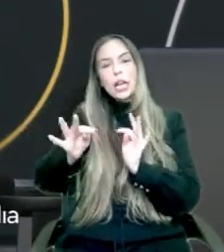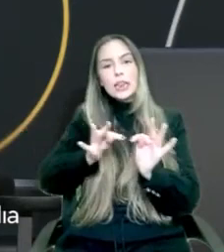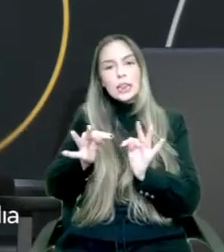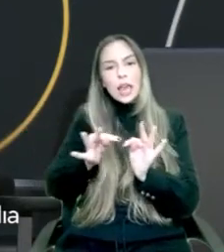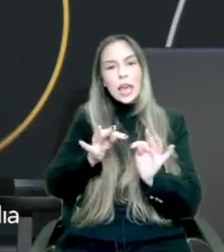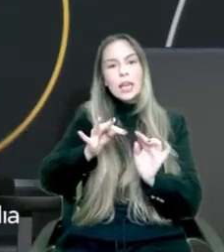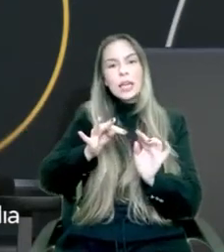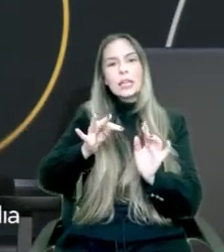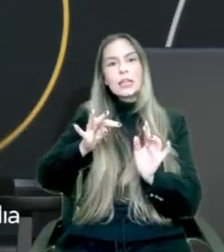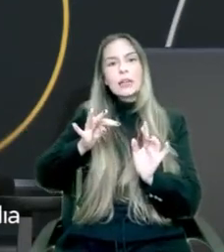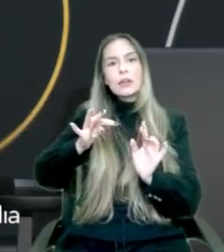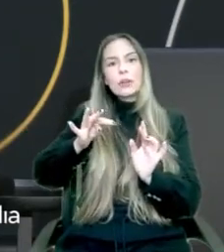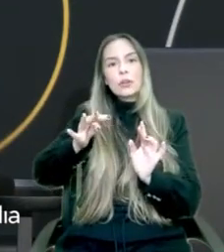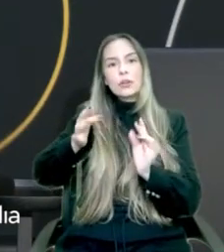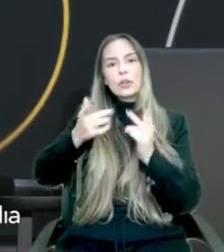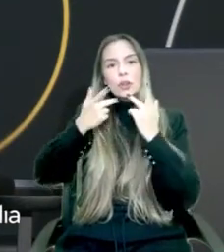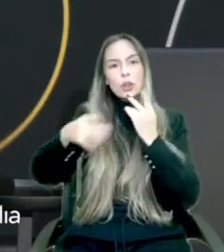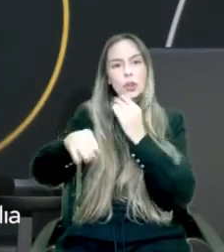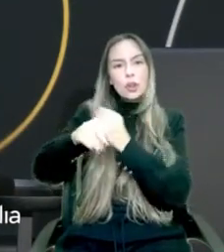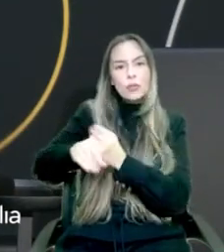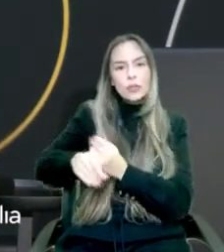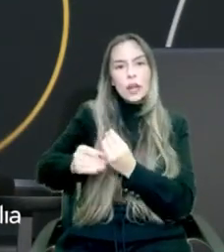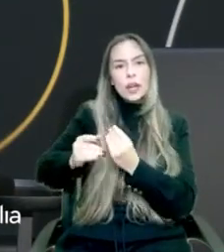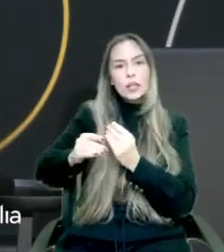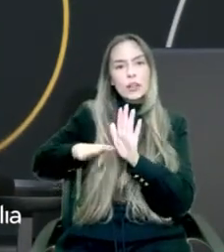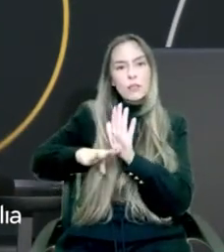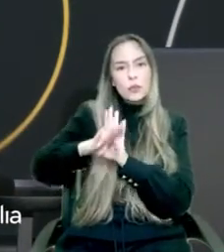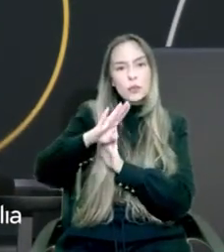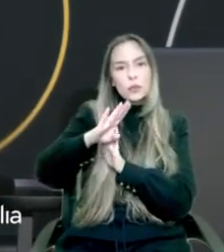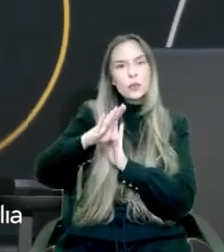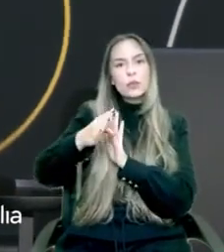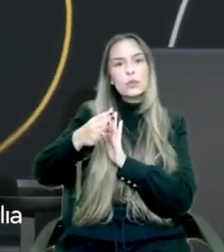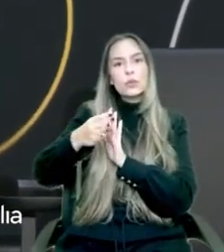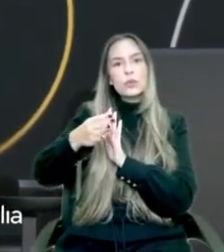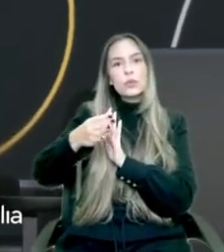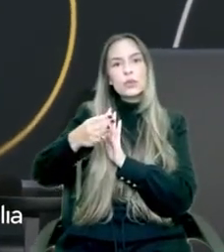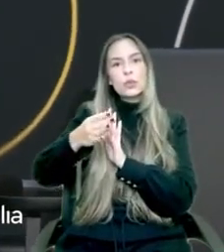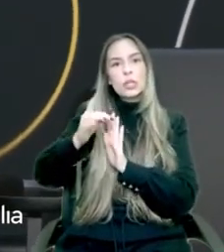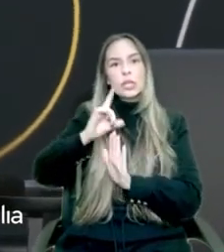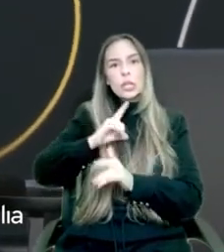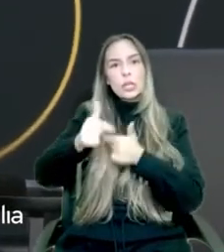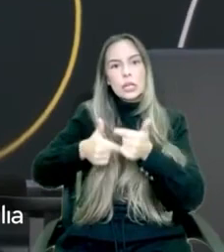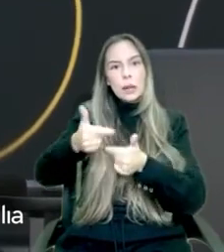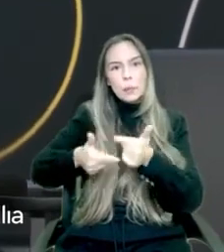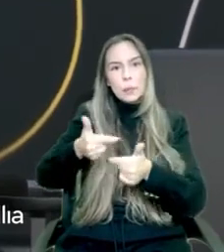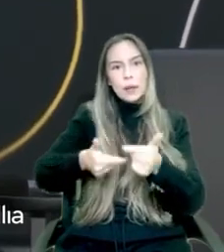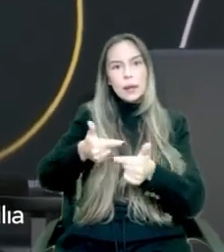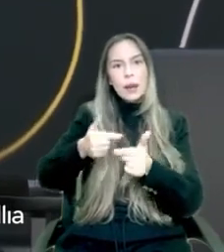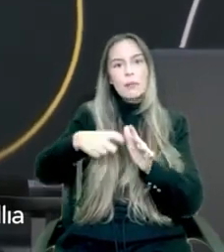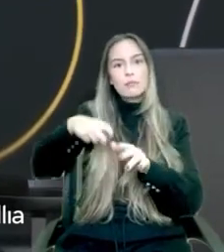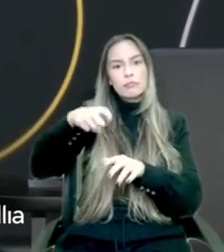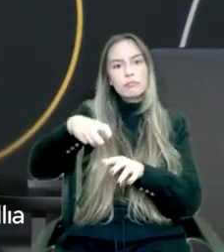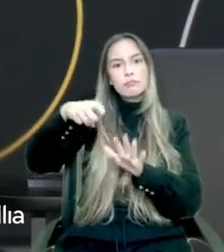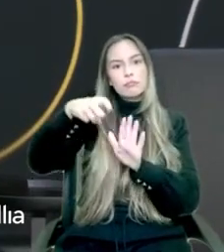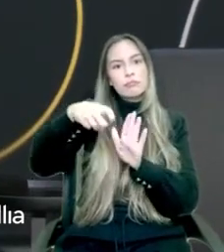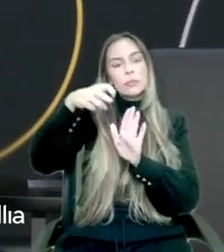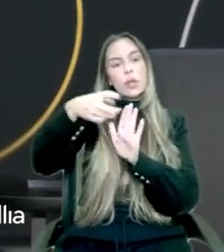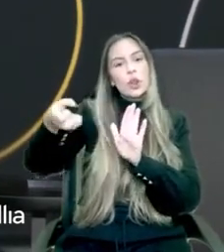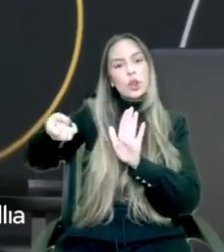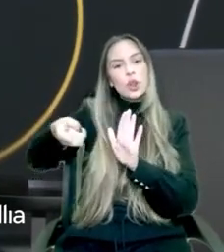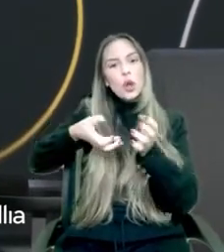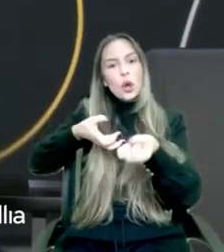learning. I don't know, convolutional neural networks and things that have enabled new classes of what could be done.